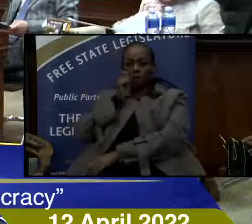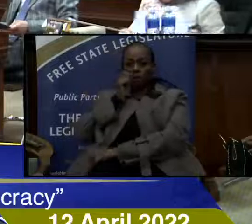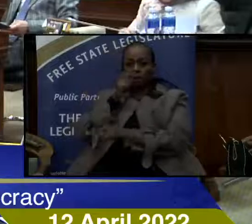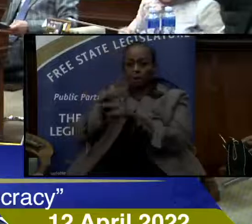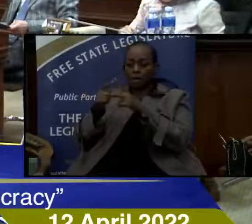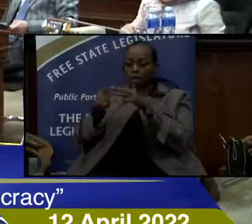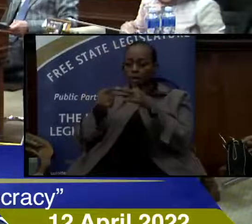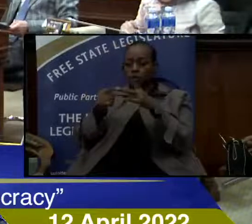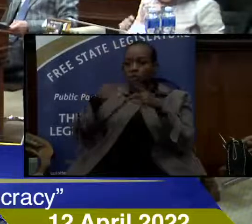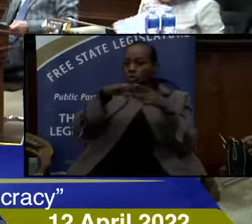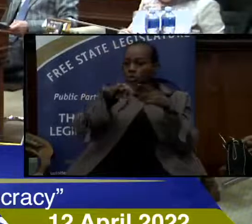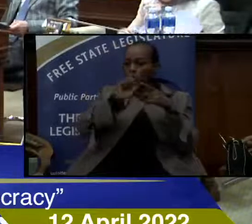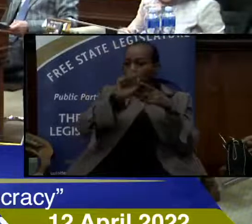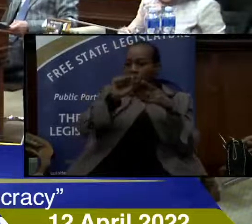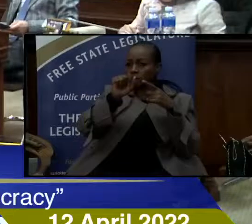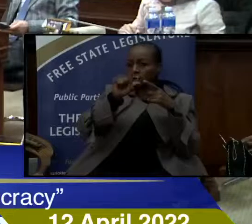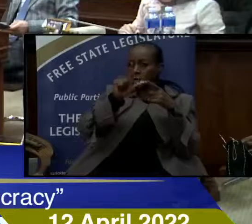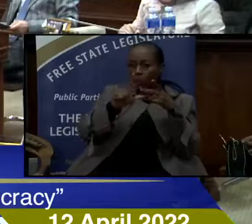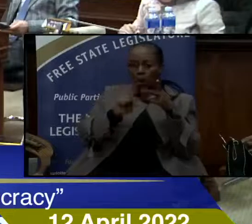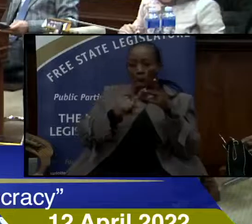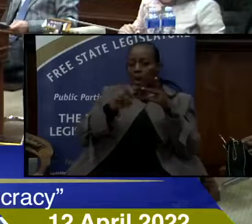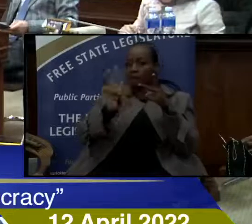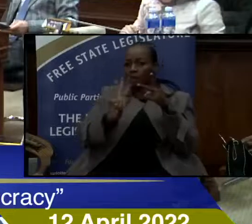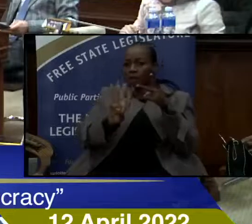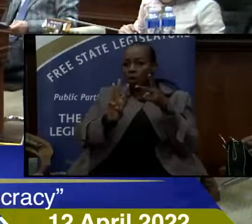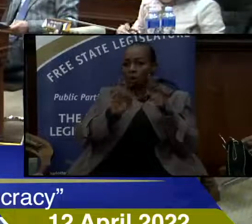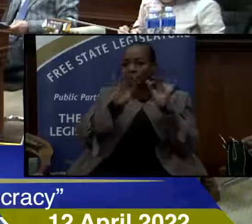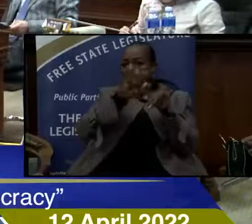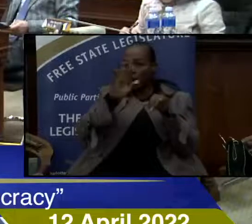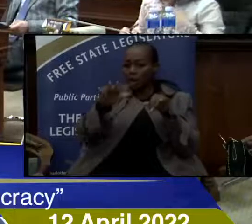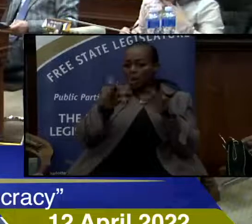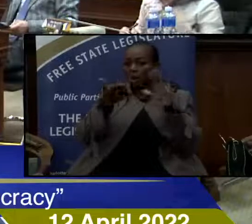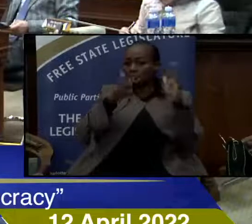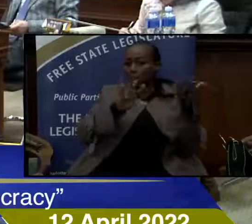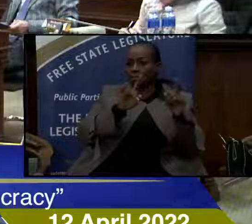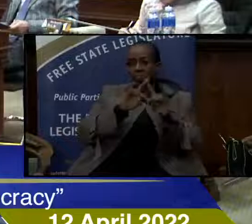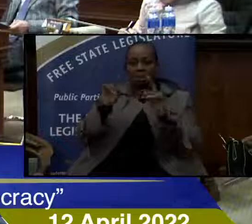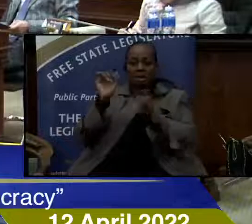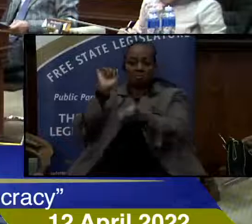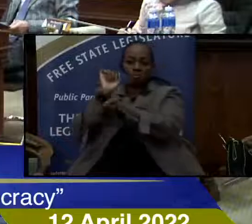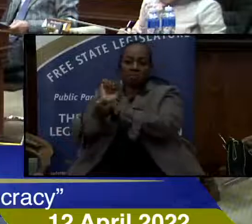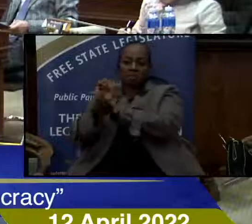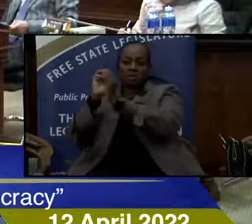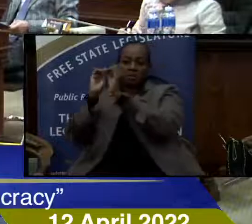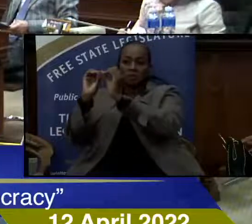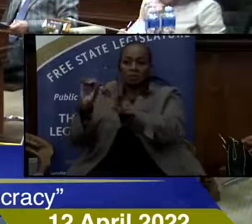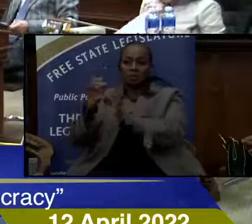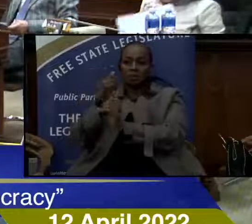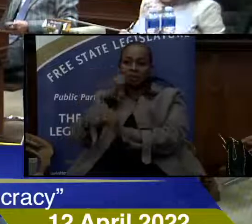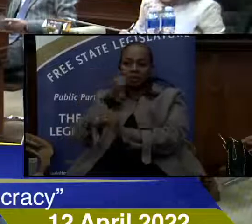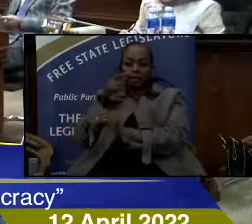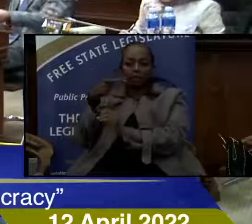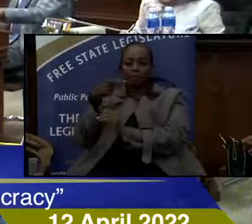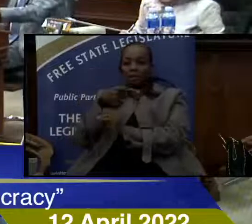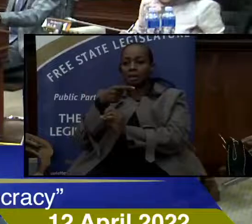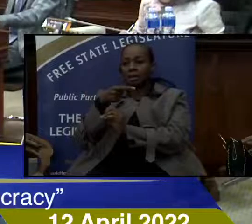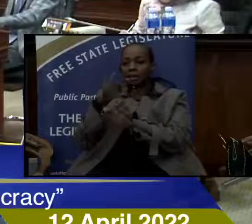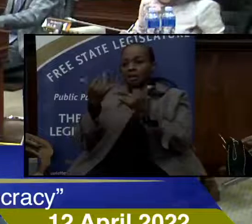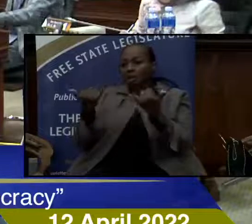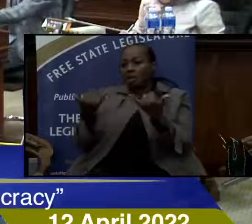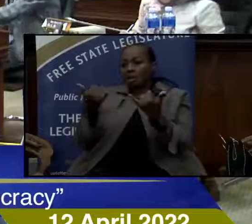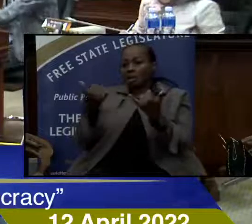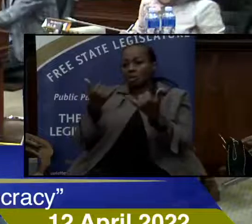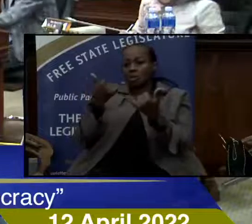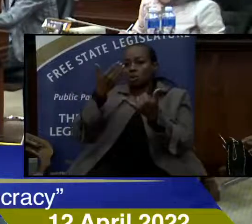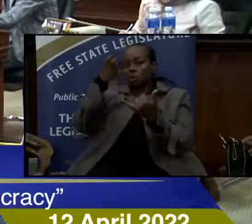babedi wa Sosolo wa Velpomo mo bana ba bona ba bolauweng empa ha o so tshware batho. Bontate bana ba bile ba robetse hona jwale ba